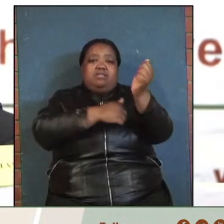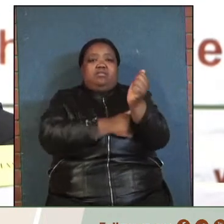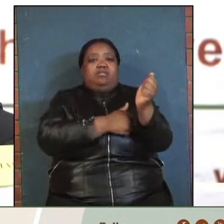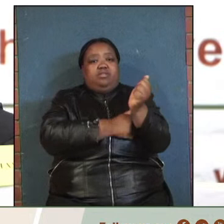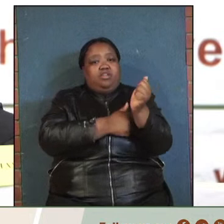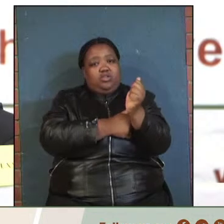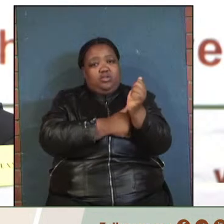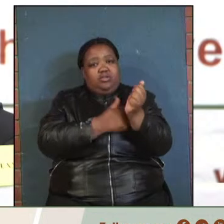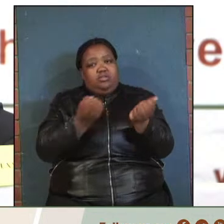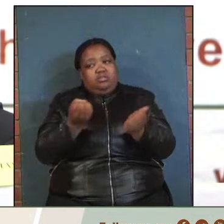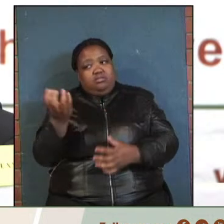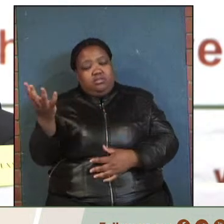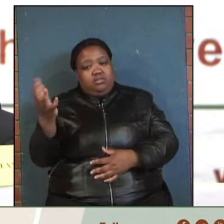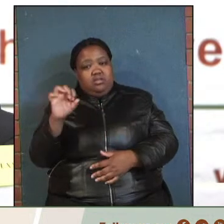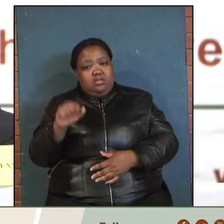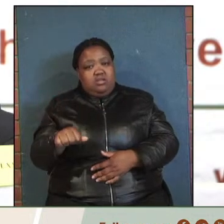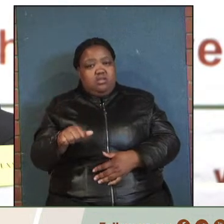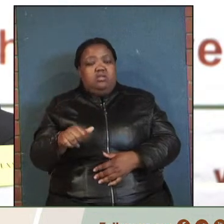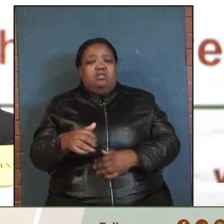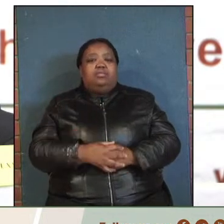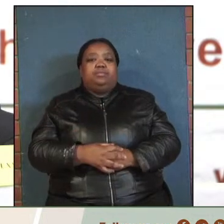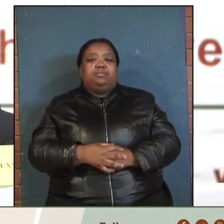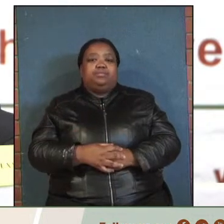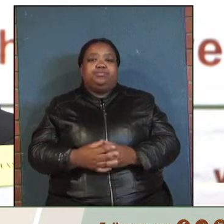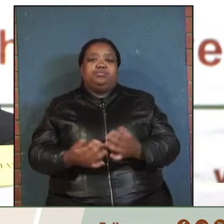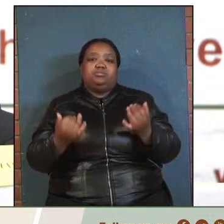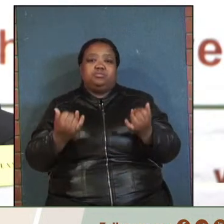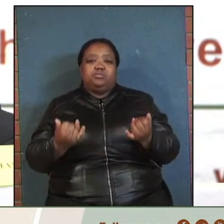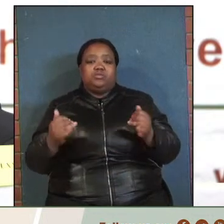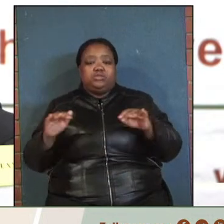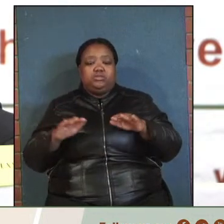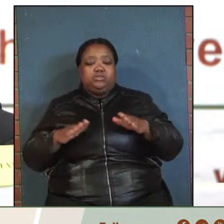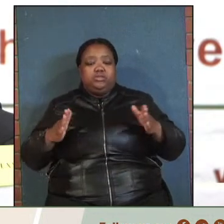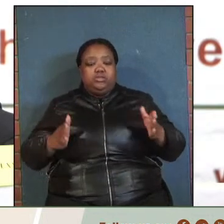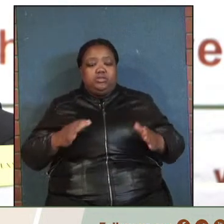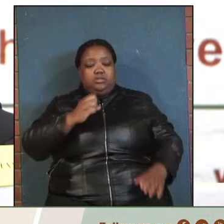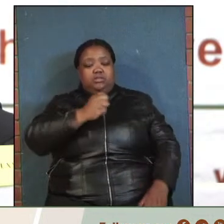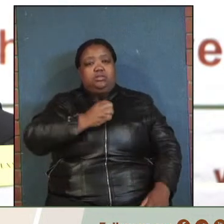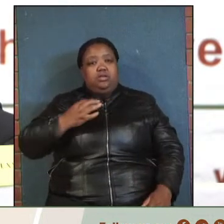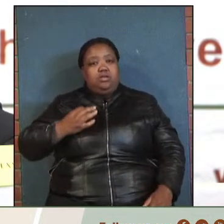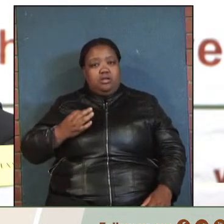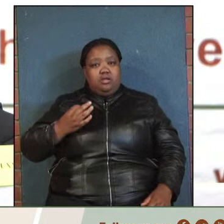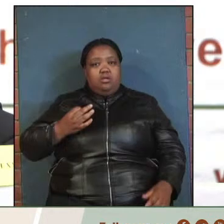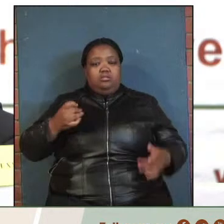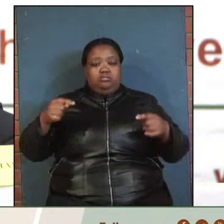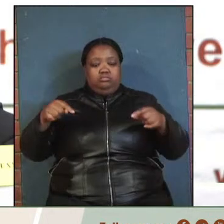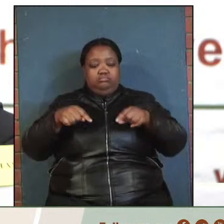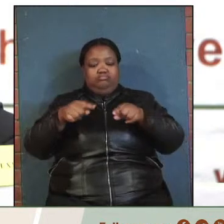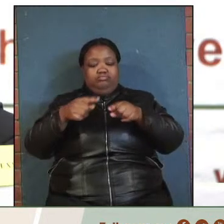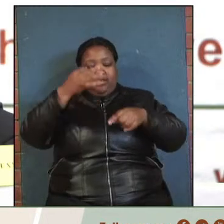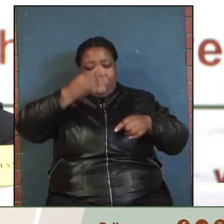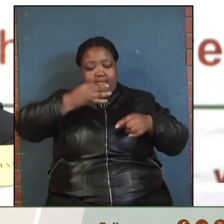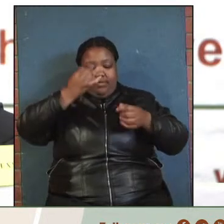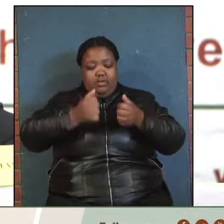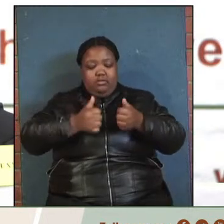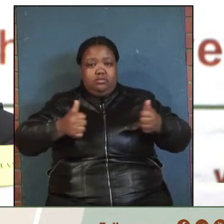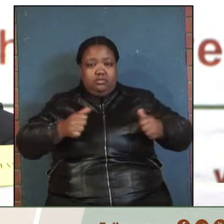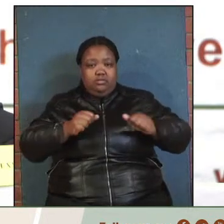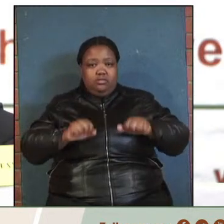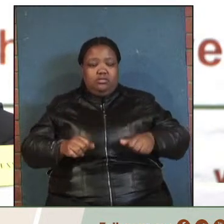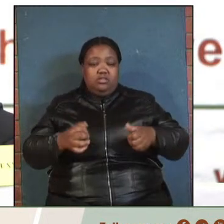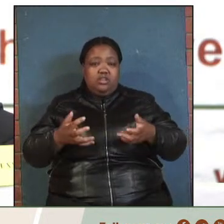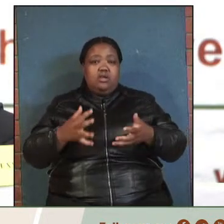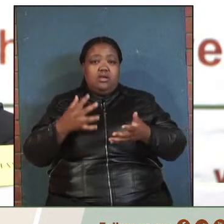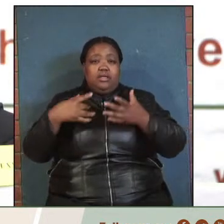debate, who will then hand them to the table staff seated in front of me. At the end of all the